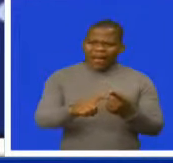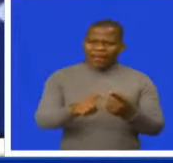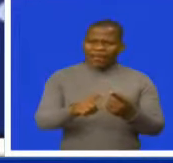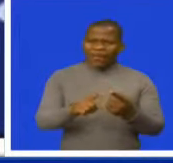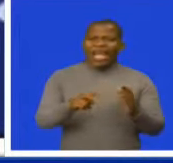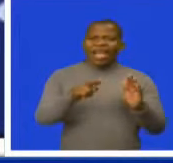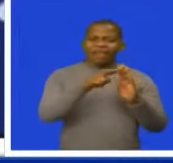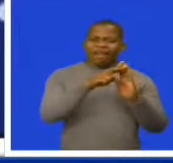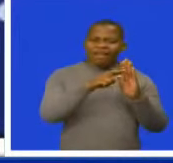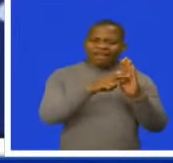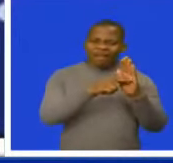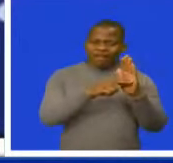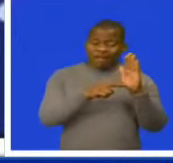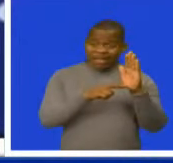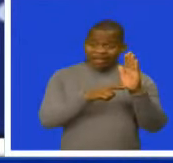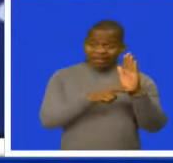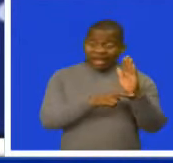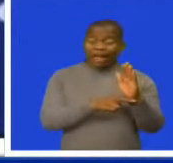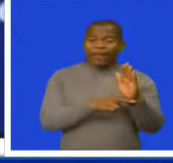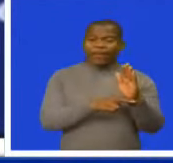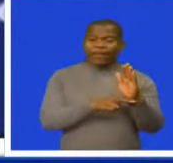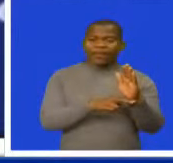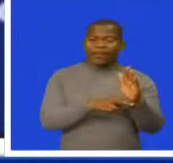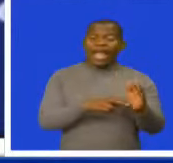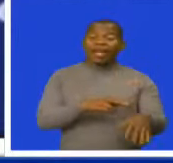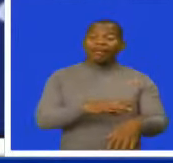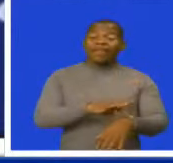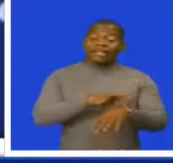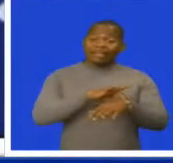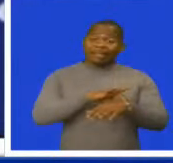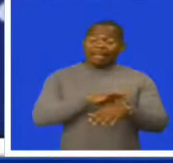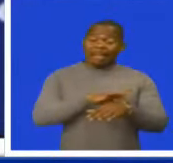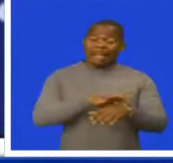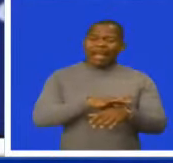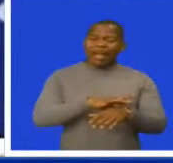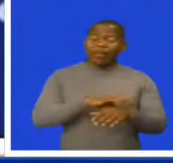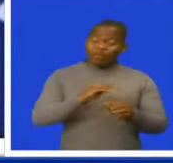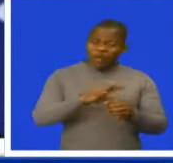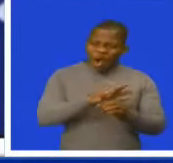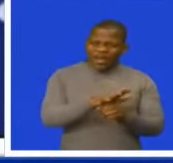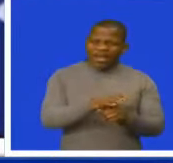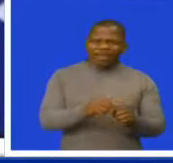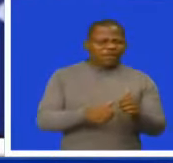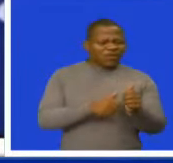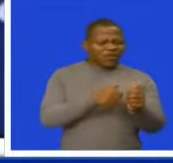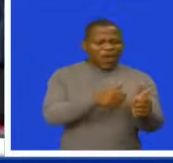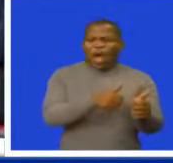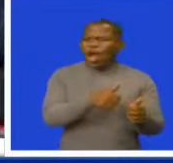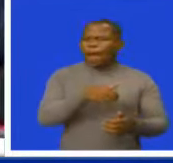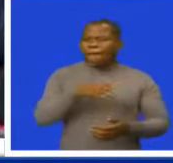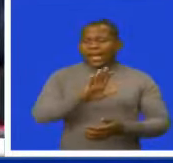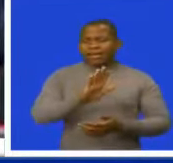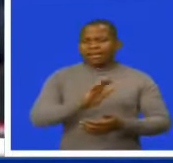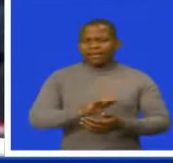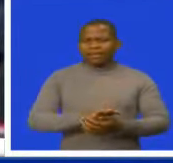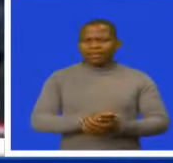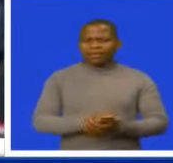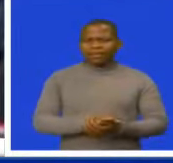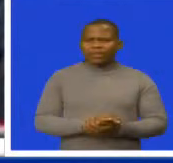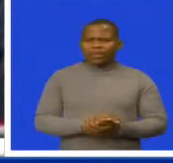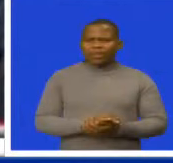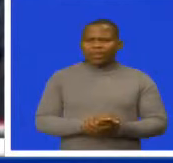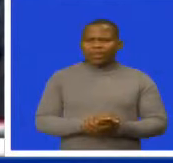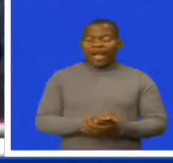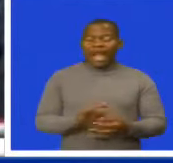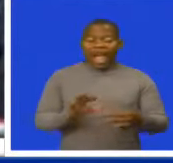imigomo lebekiwe emayelana nalesifo semkhuhlane we-COVID-19 losihlasele. Sihlalo wenhlangano ye-shooting